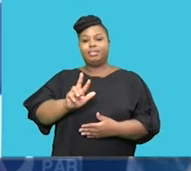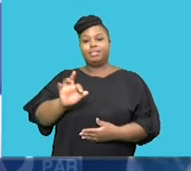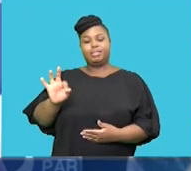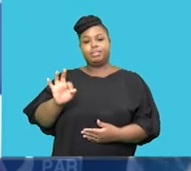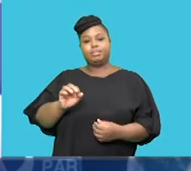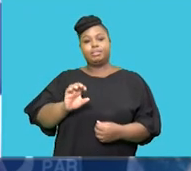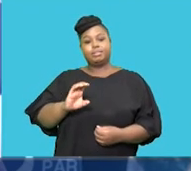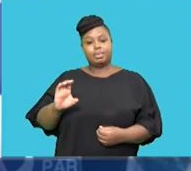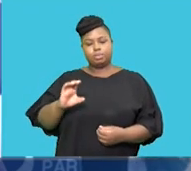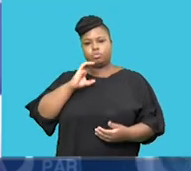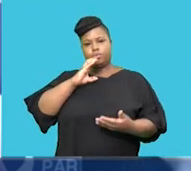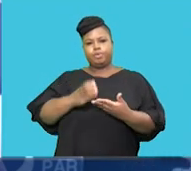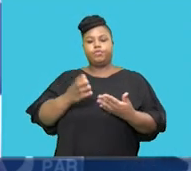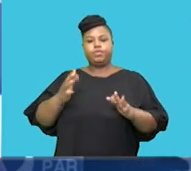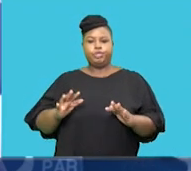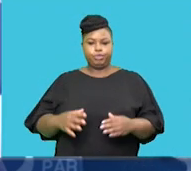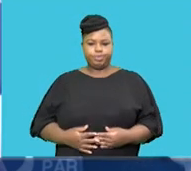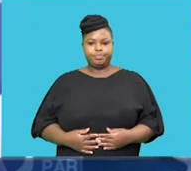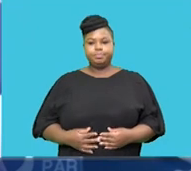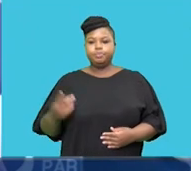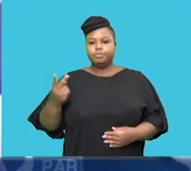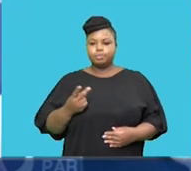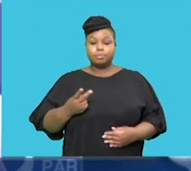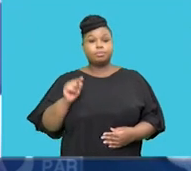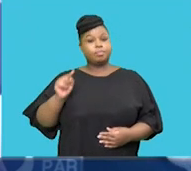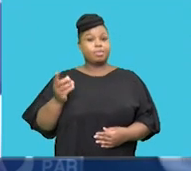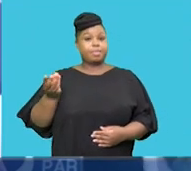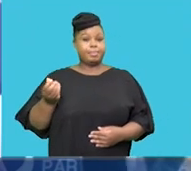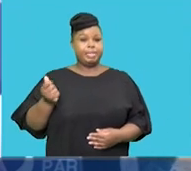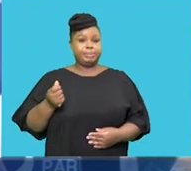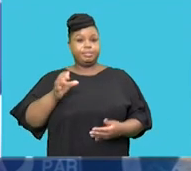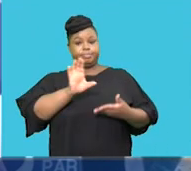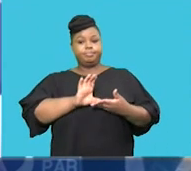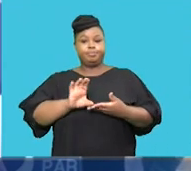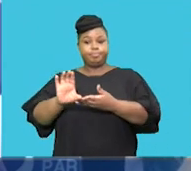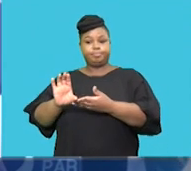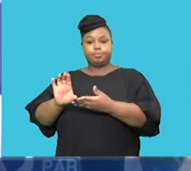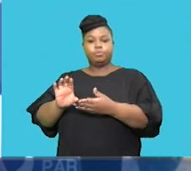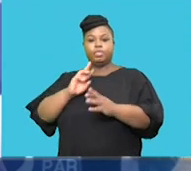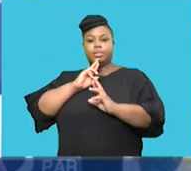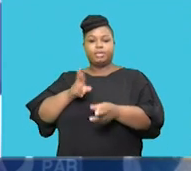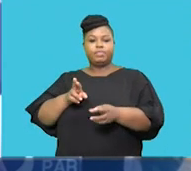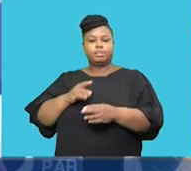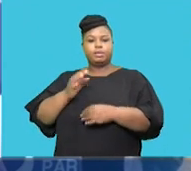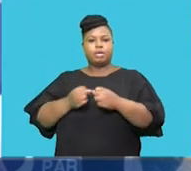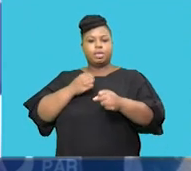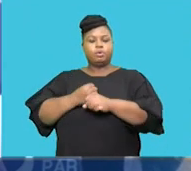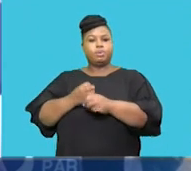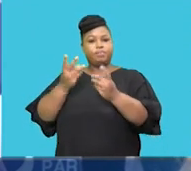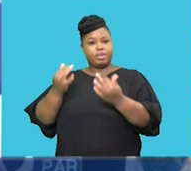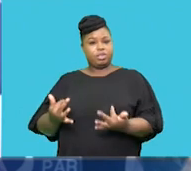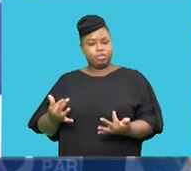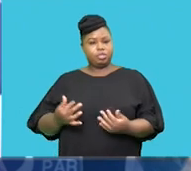7,246,126 rand and 83 cents were confirmed. Further, this amount was dispersed with reference to the annual financial